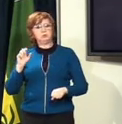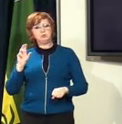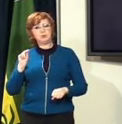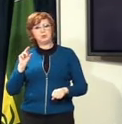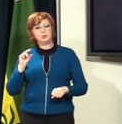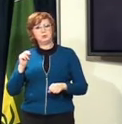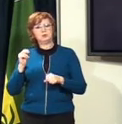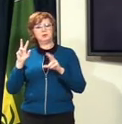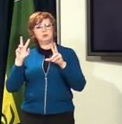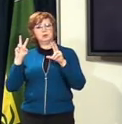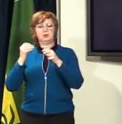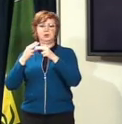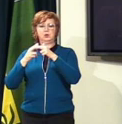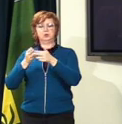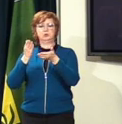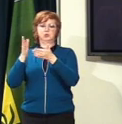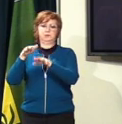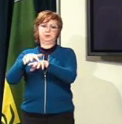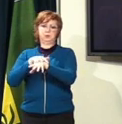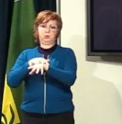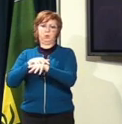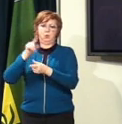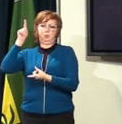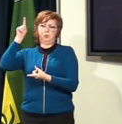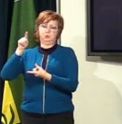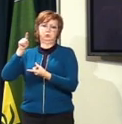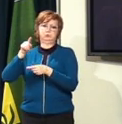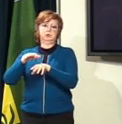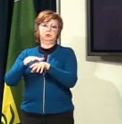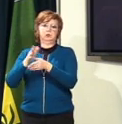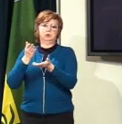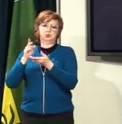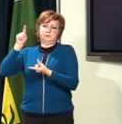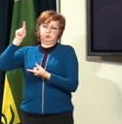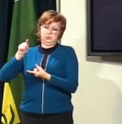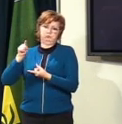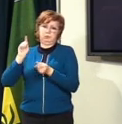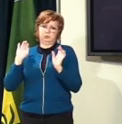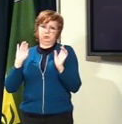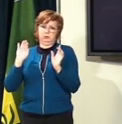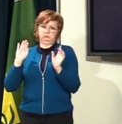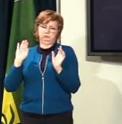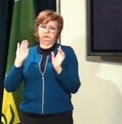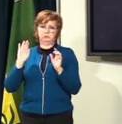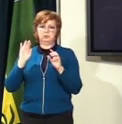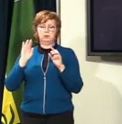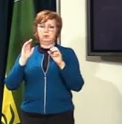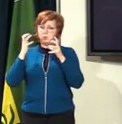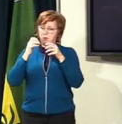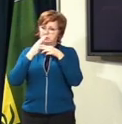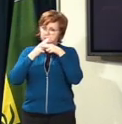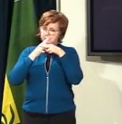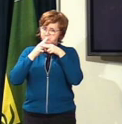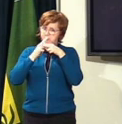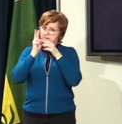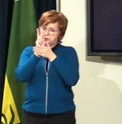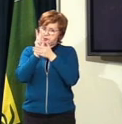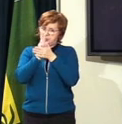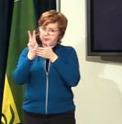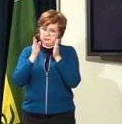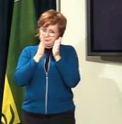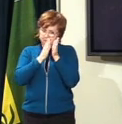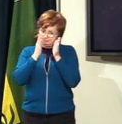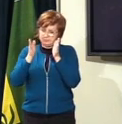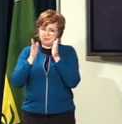We are committed to making these changes temporary, time-limited, and as targeted as possible. What we've done today is to dim the switch on these